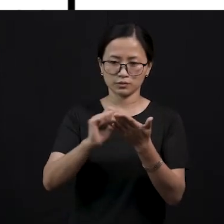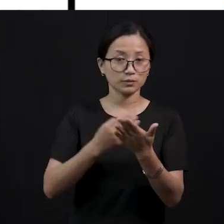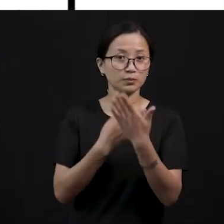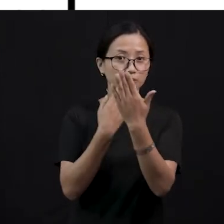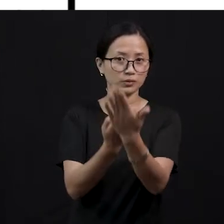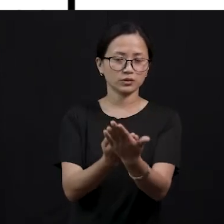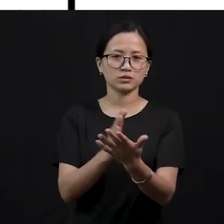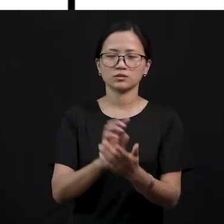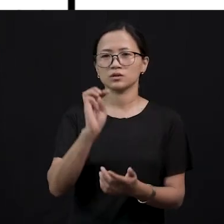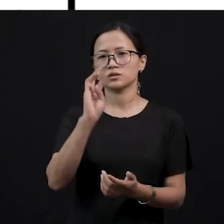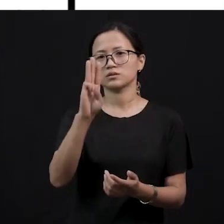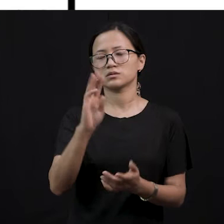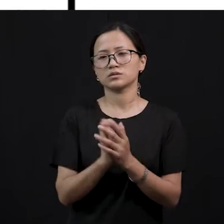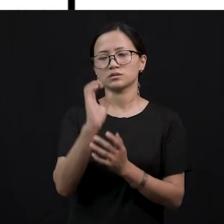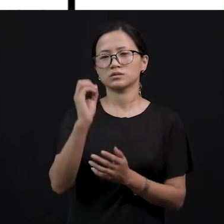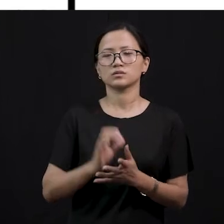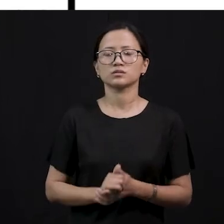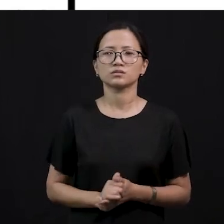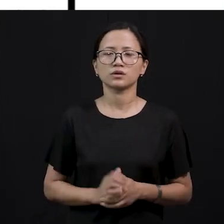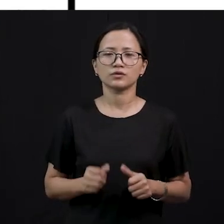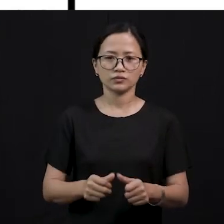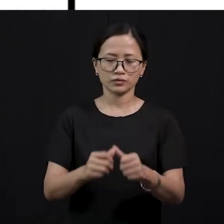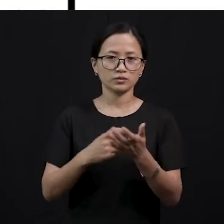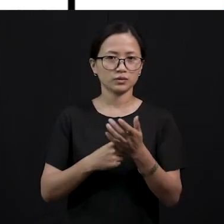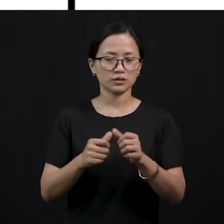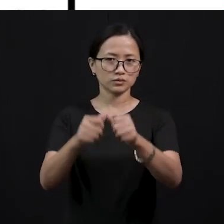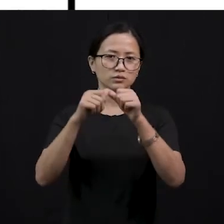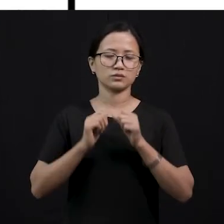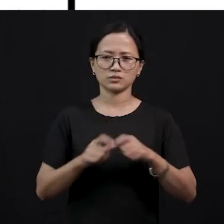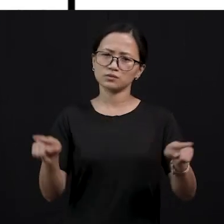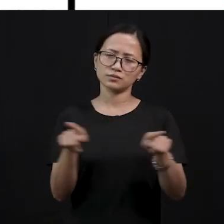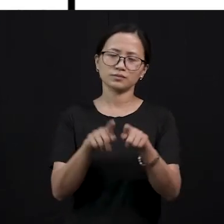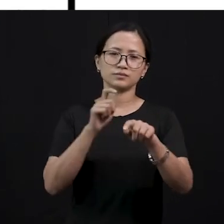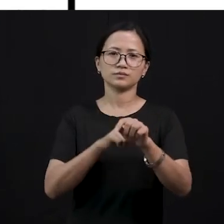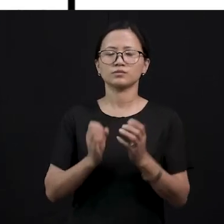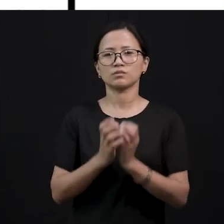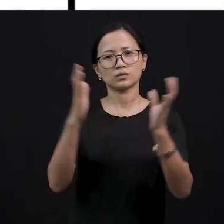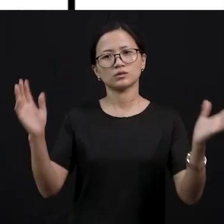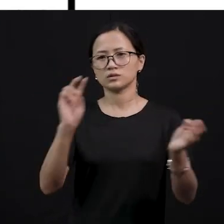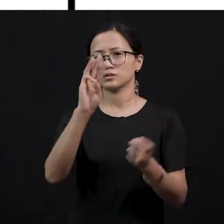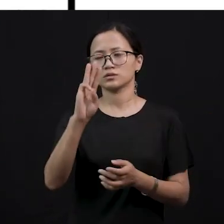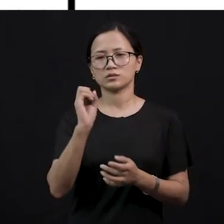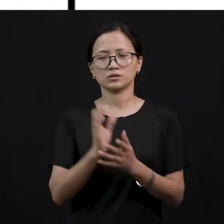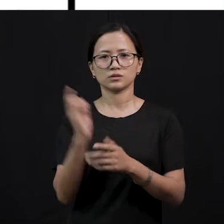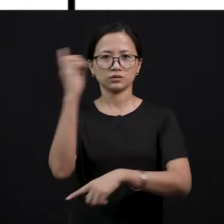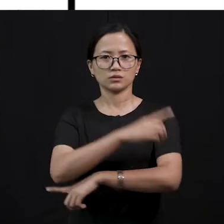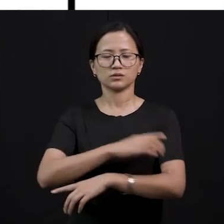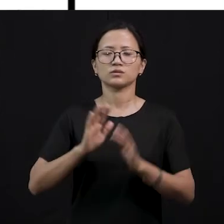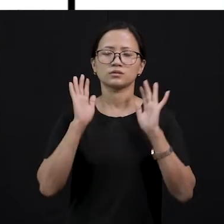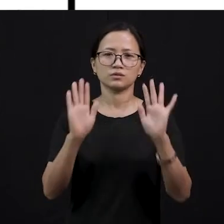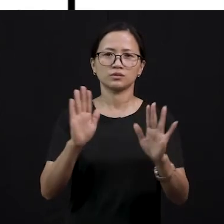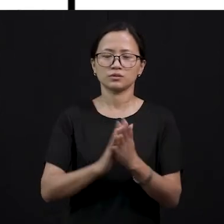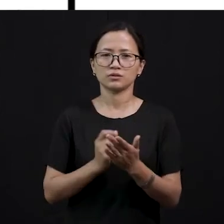you have to give them 30 days and they have to give the response in 30 days flat time. If they take more than 30 days, they will